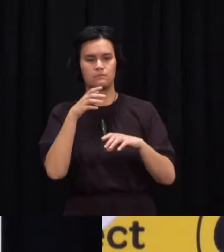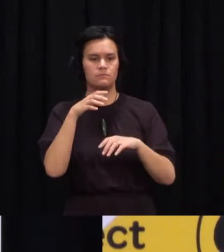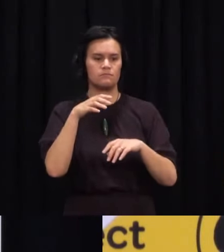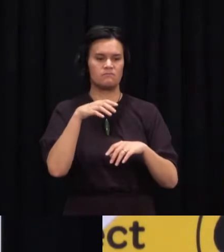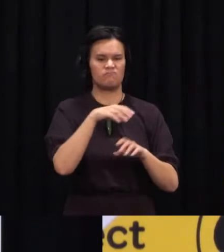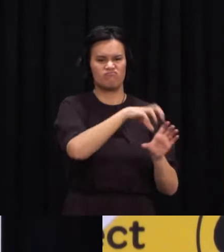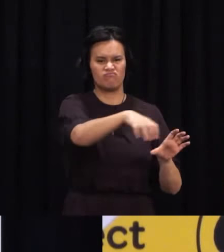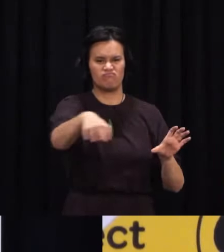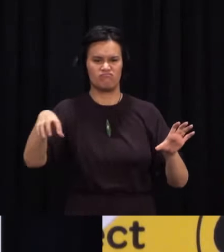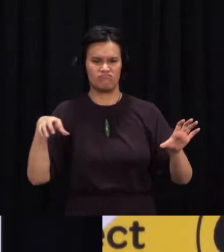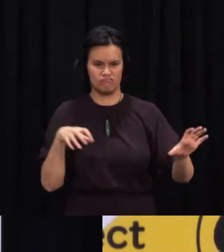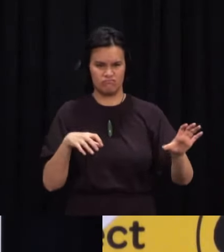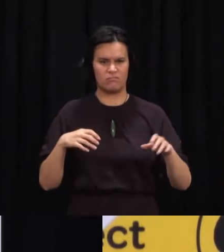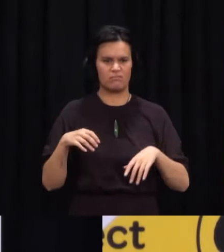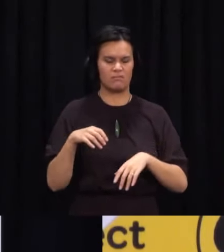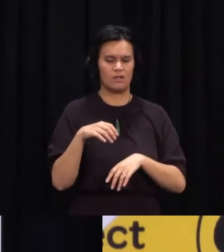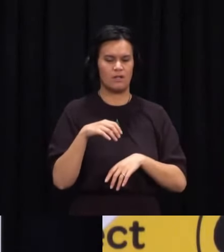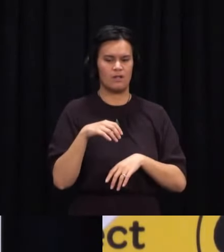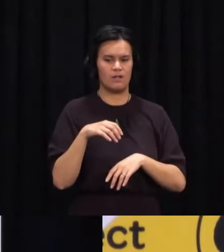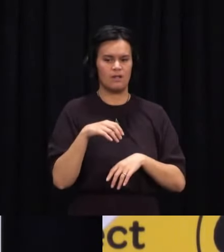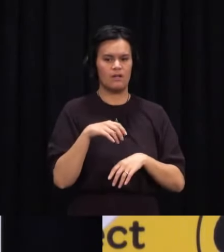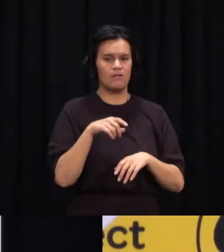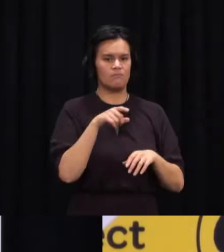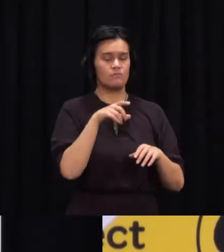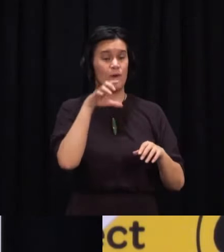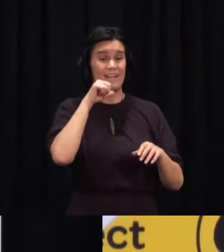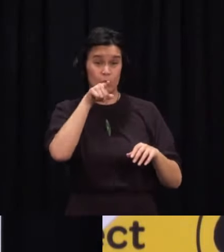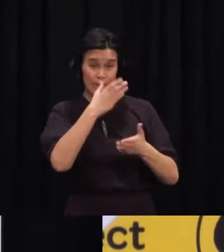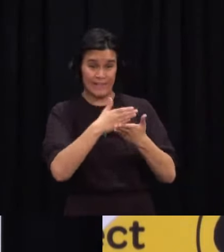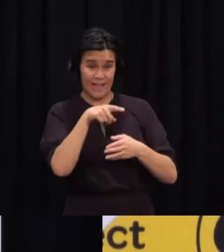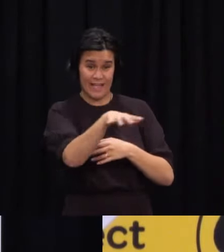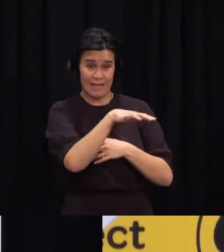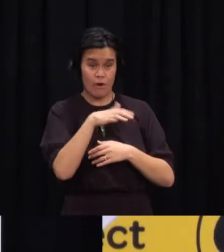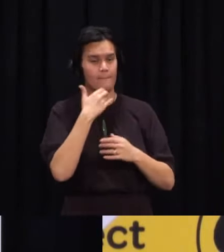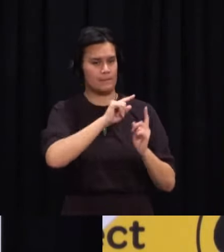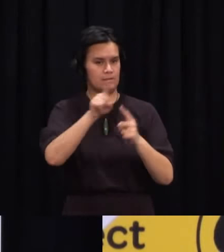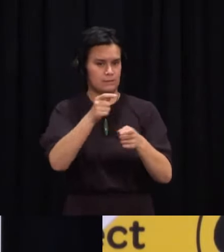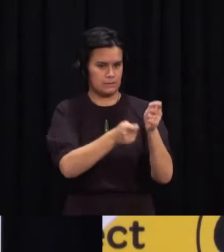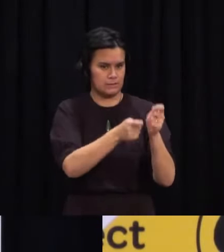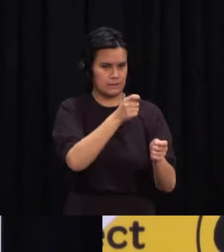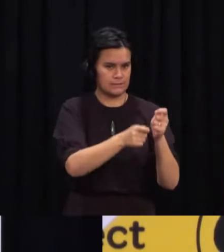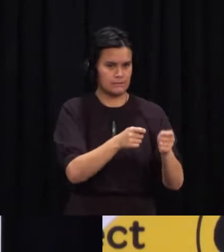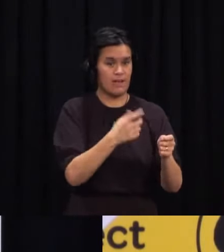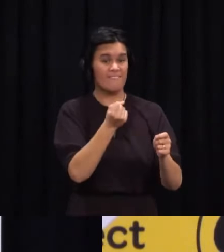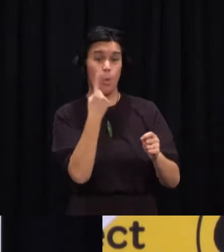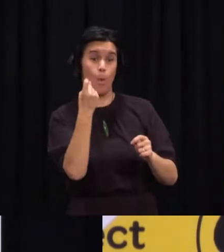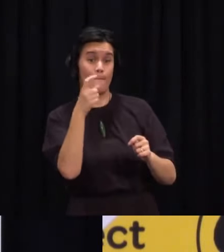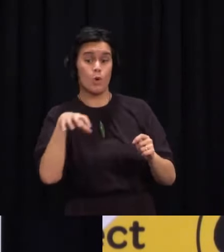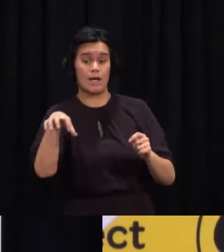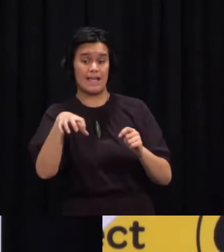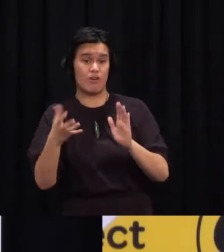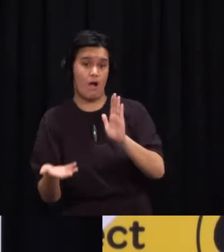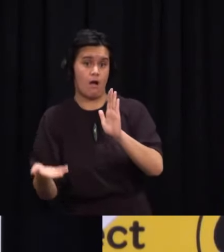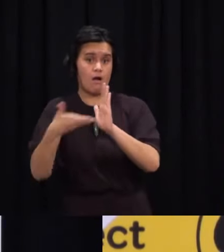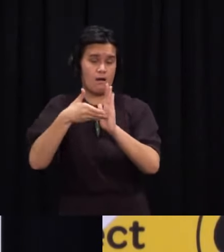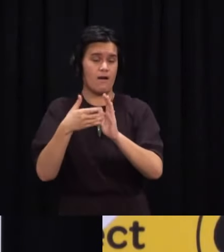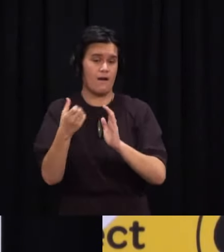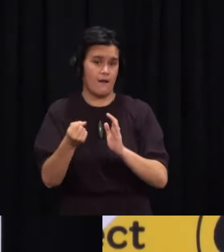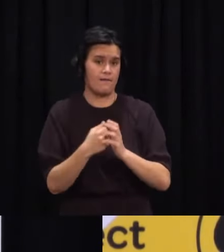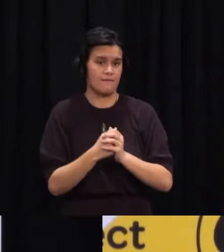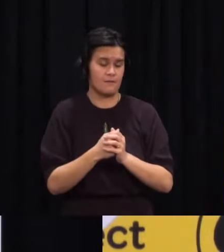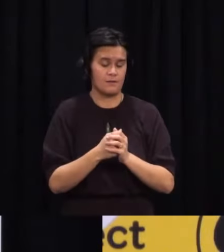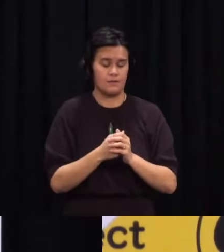have added an additional suburb of interest, but it essentially, for many of those who are local, will know that it overlaps with a number of those existing